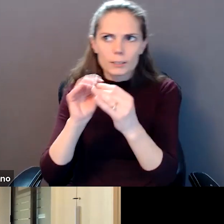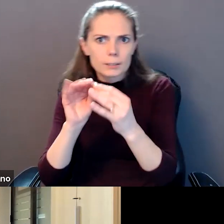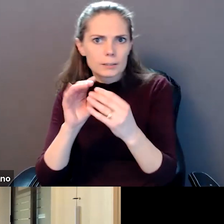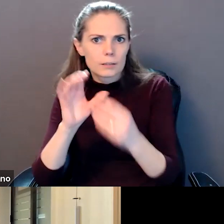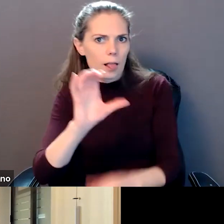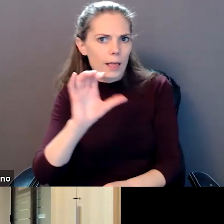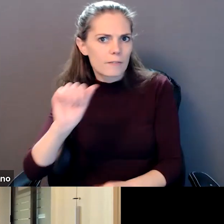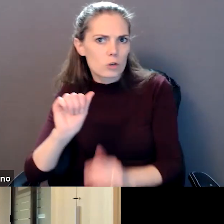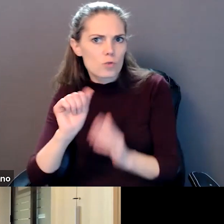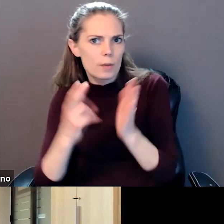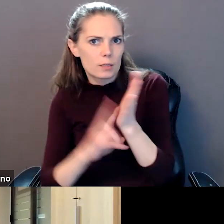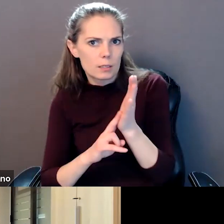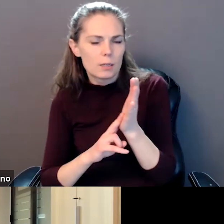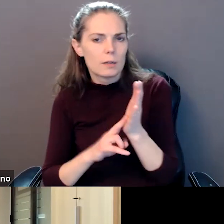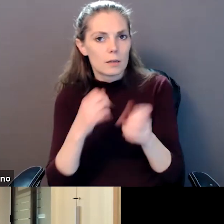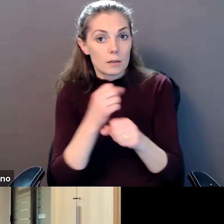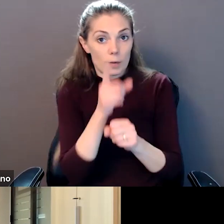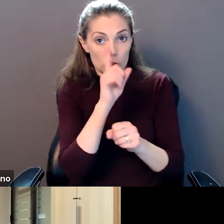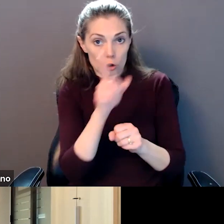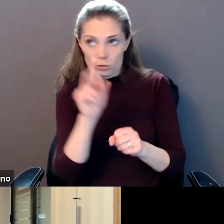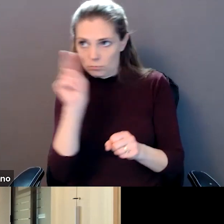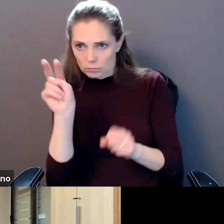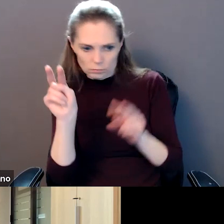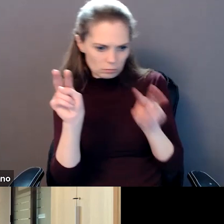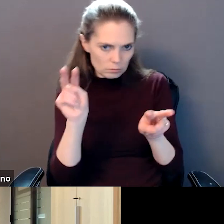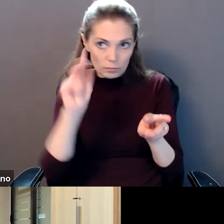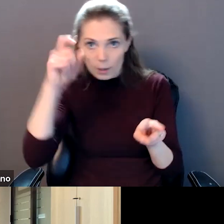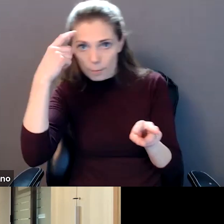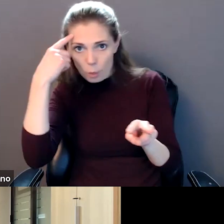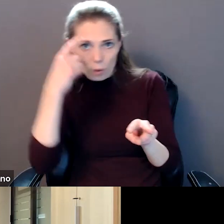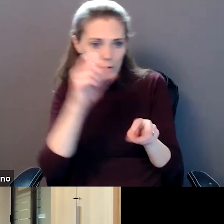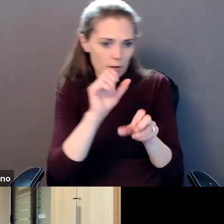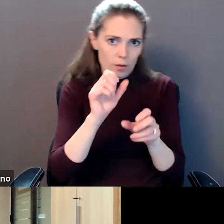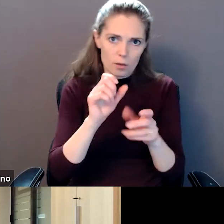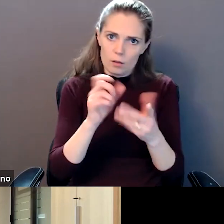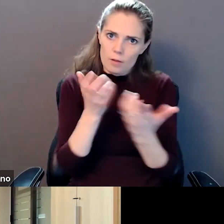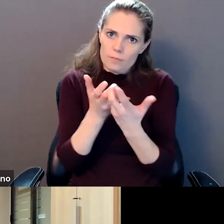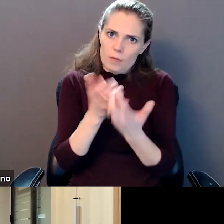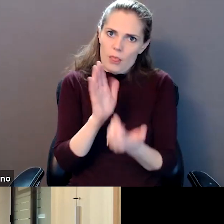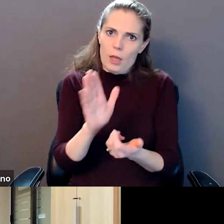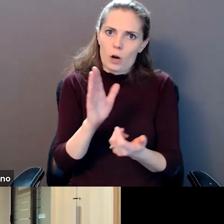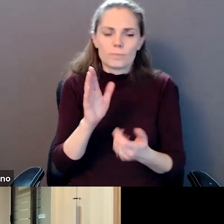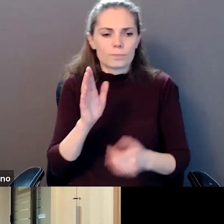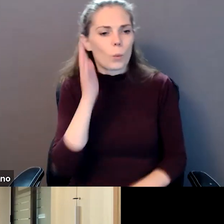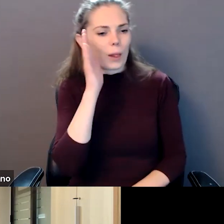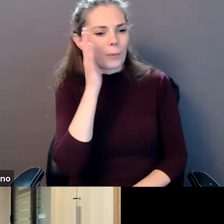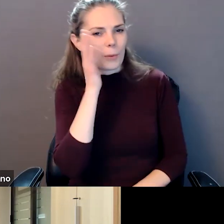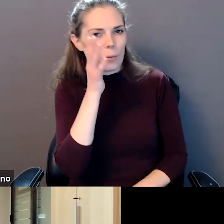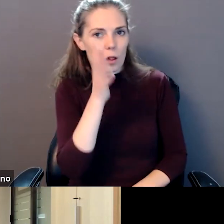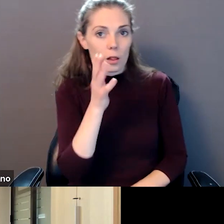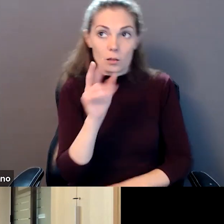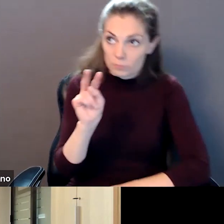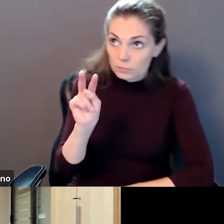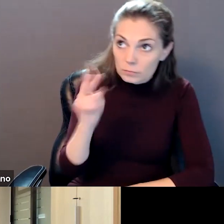and unions both fulfill their commitments to employment equity and to remaining accountable. So when we utilize